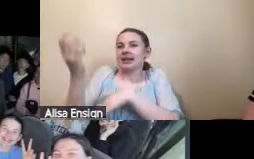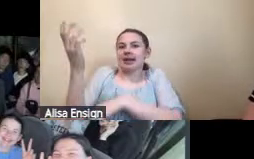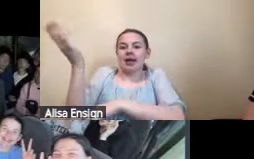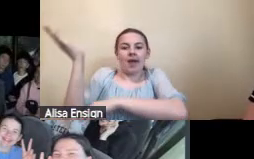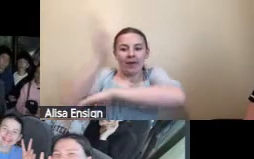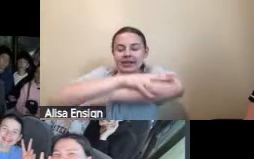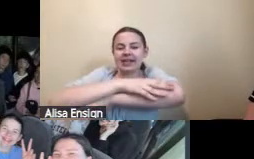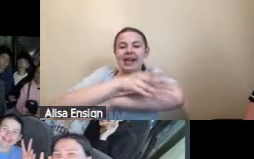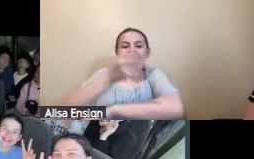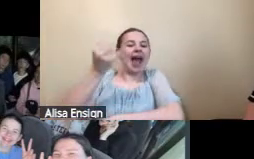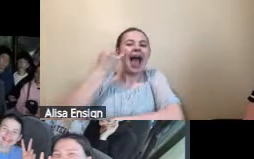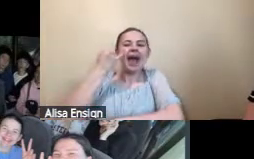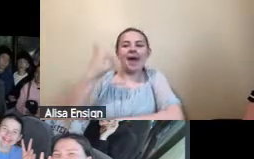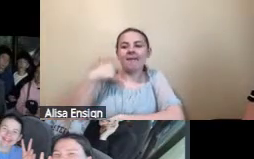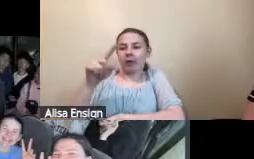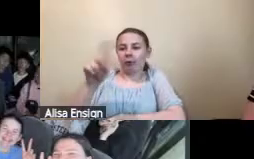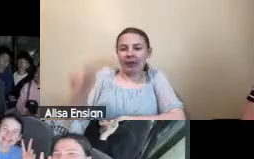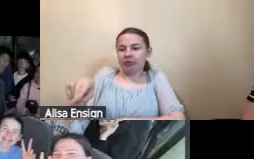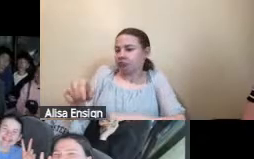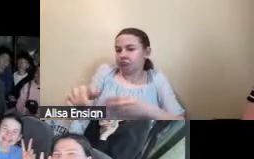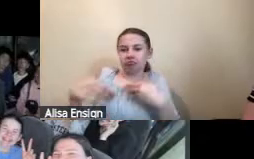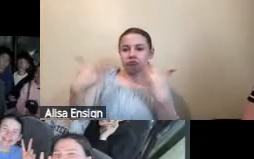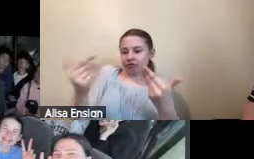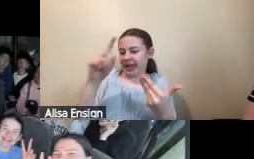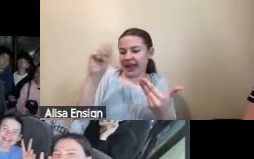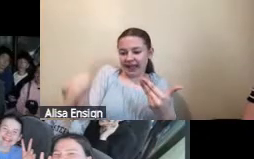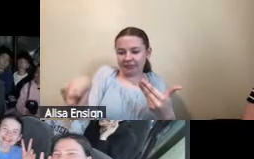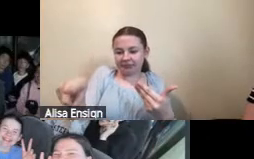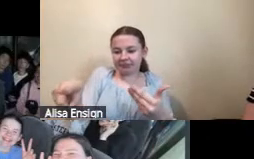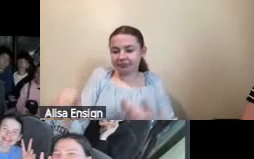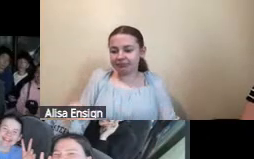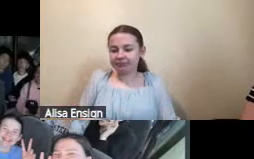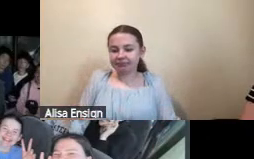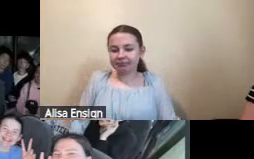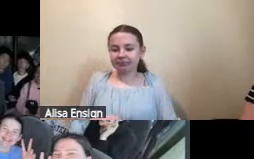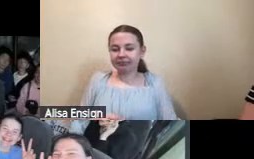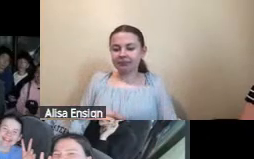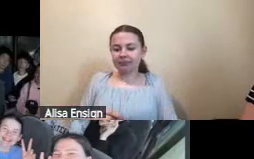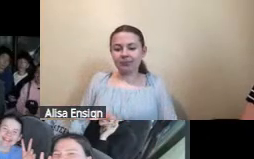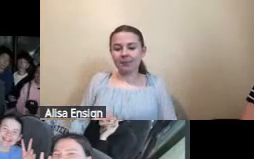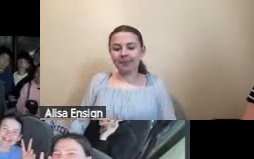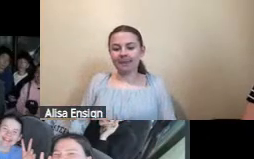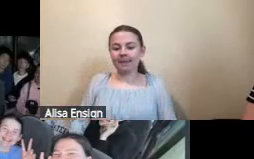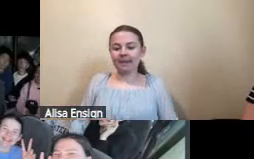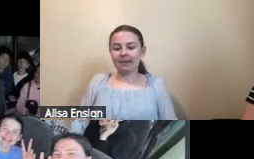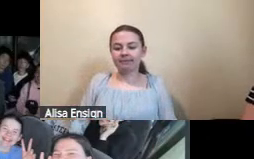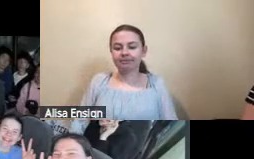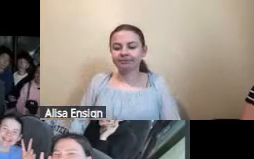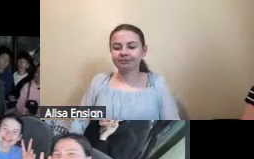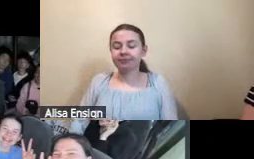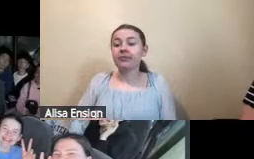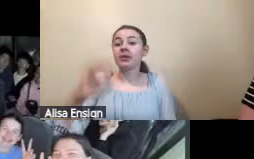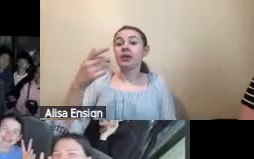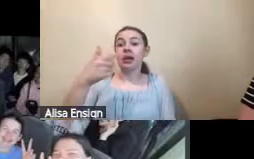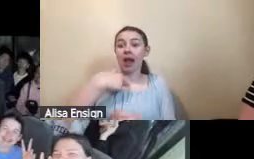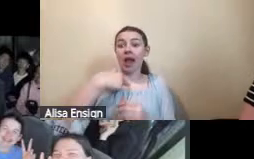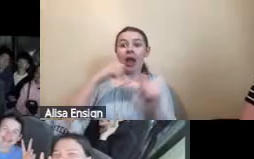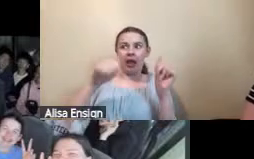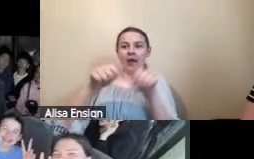time. Every day, all day. If I had a question about what we were seeing, I could ask and they could help me.